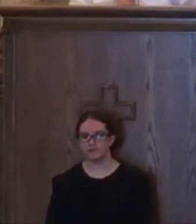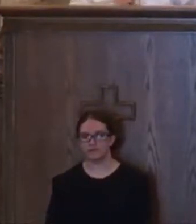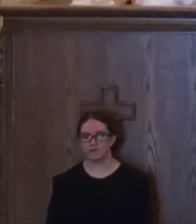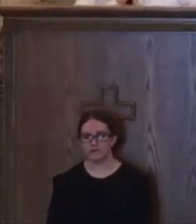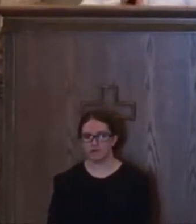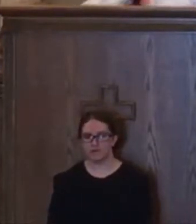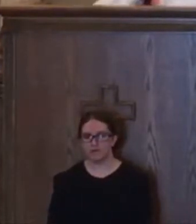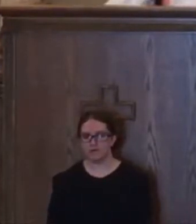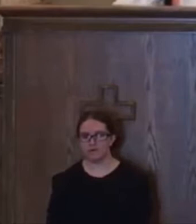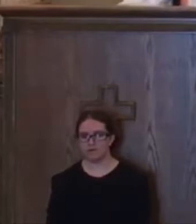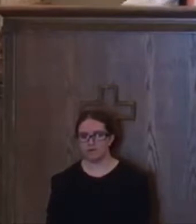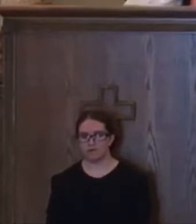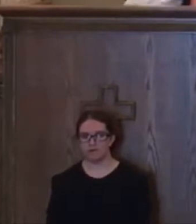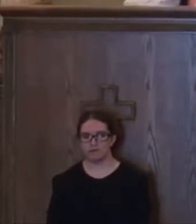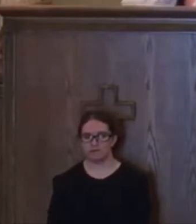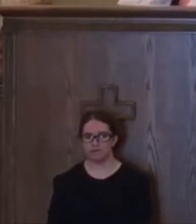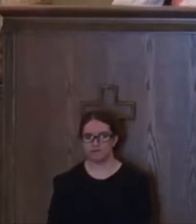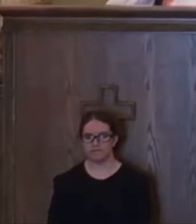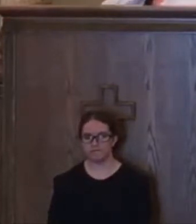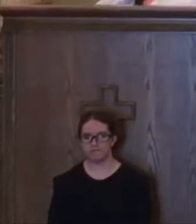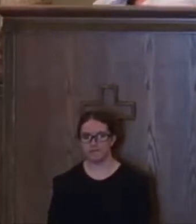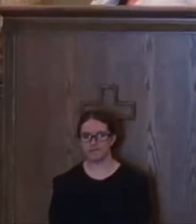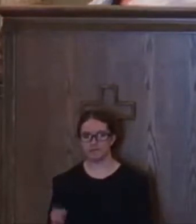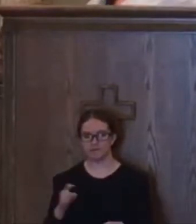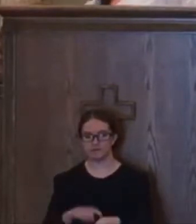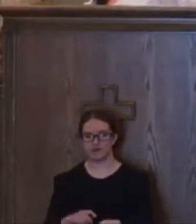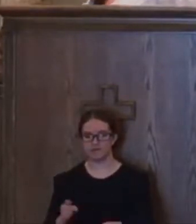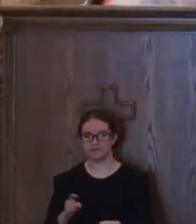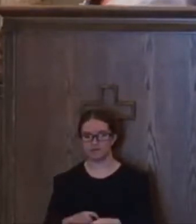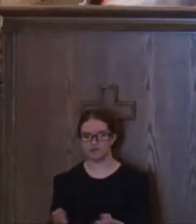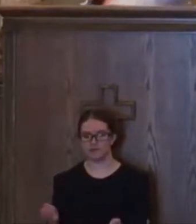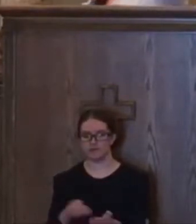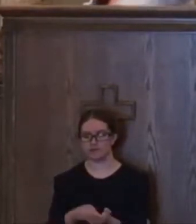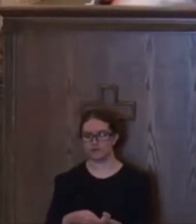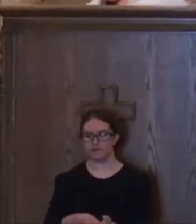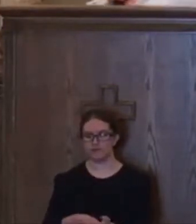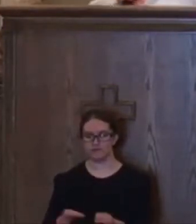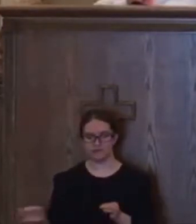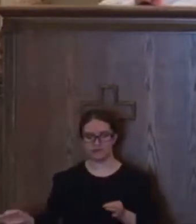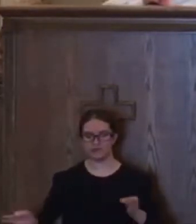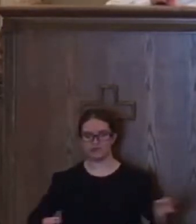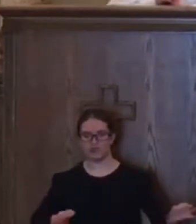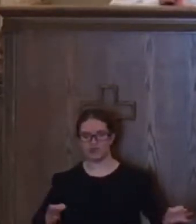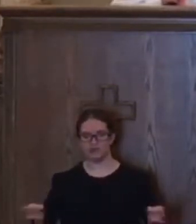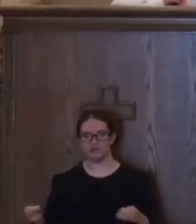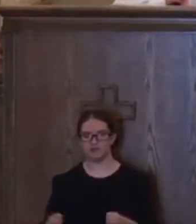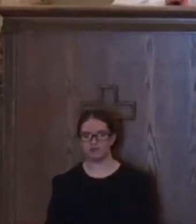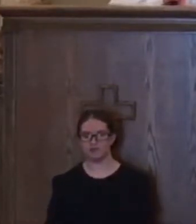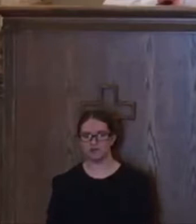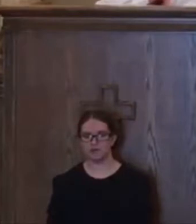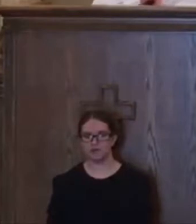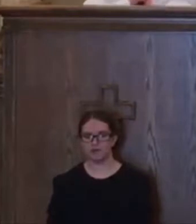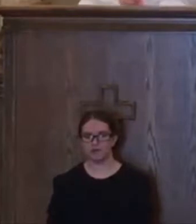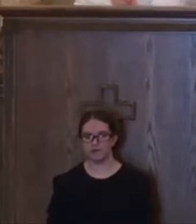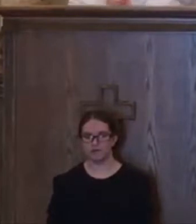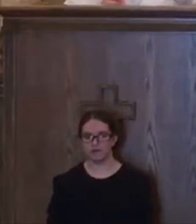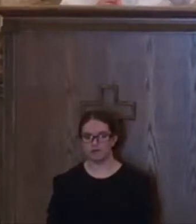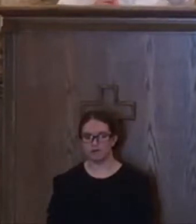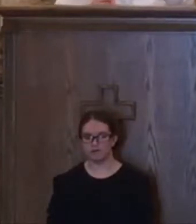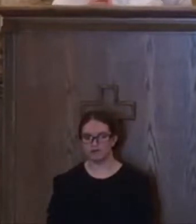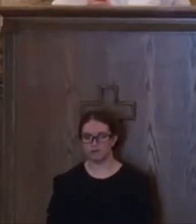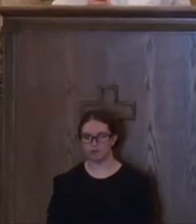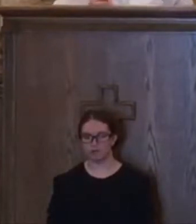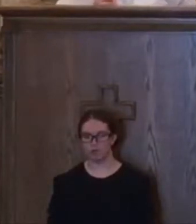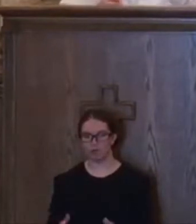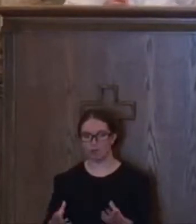And we see that after time and time again of going to this old judge. She was seeking the verdict